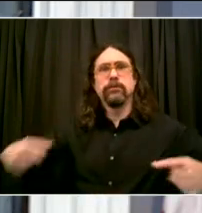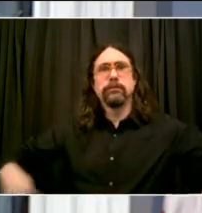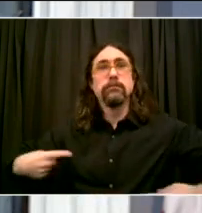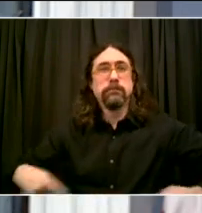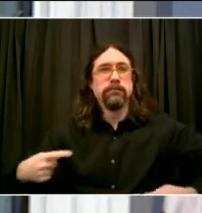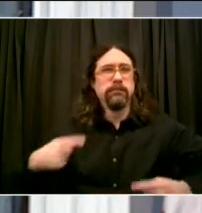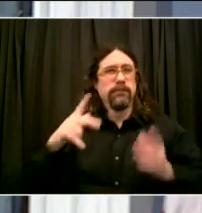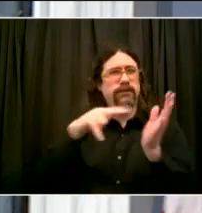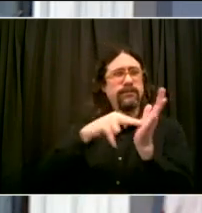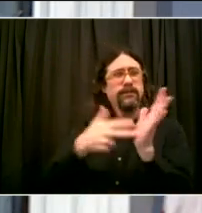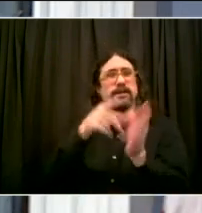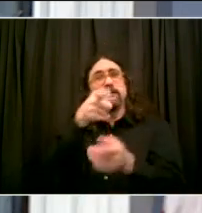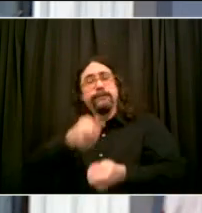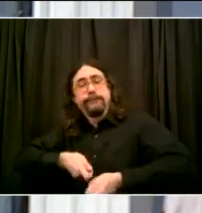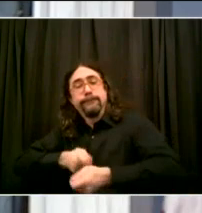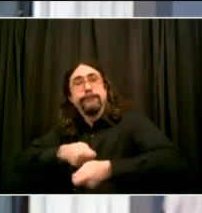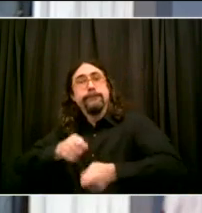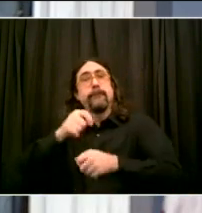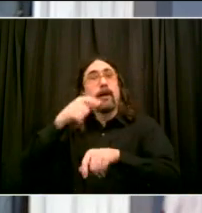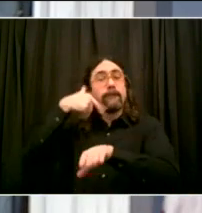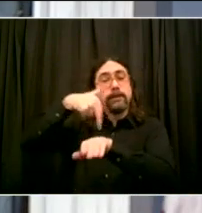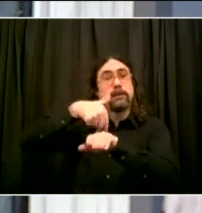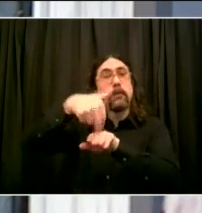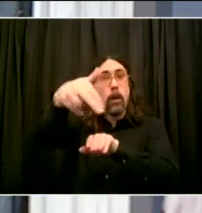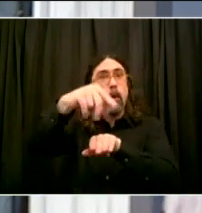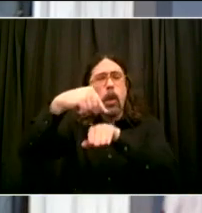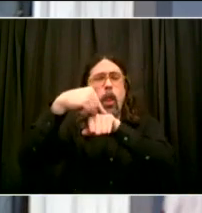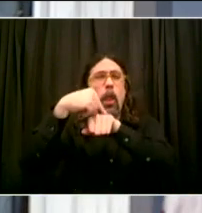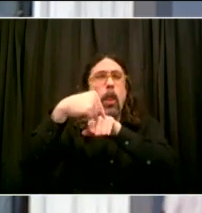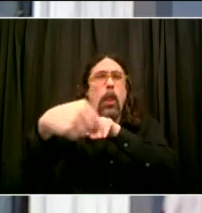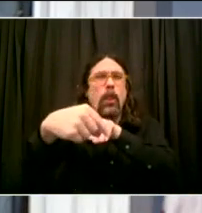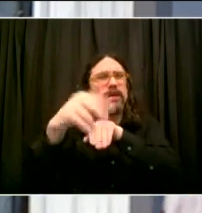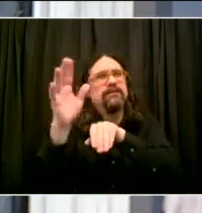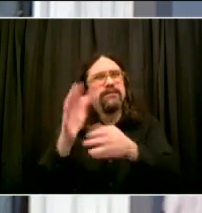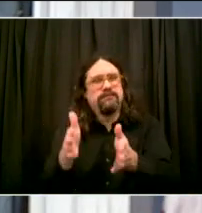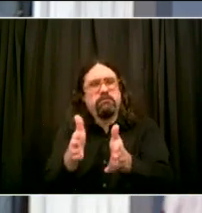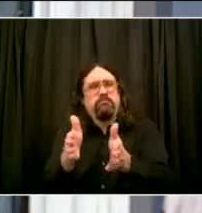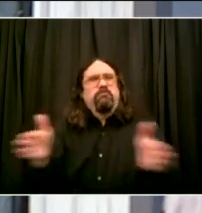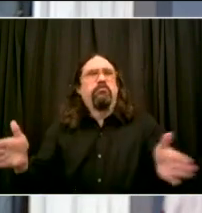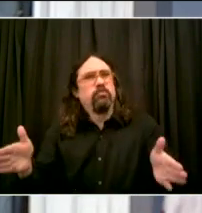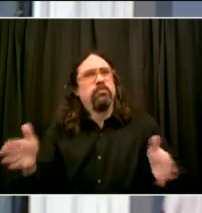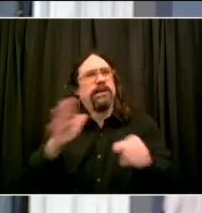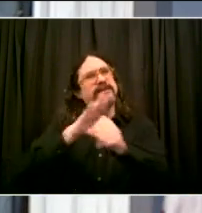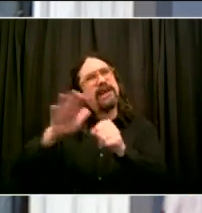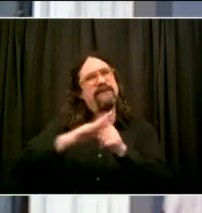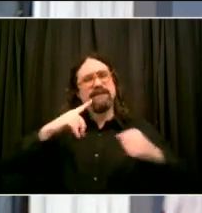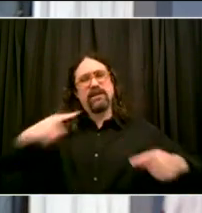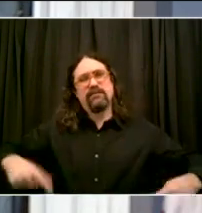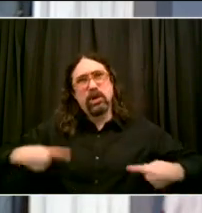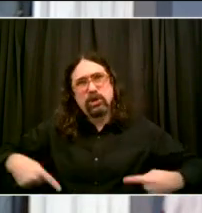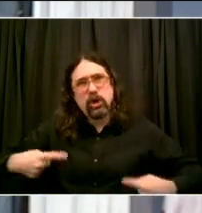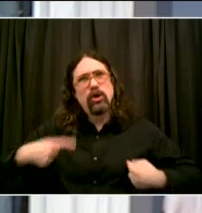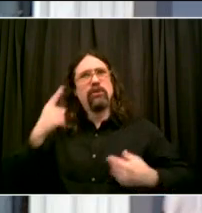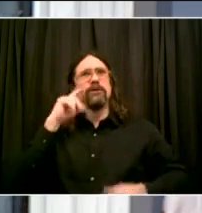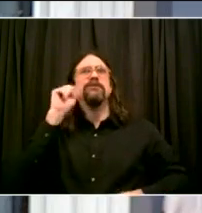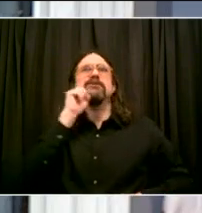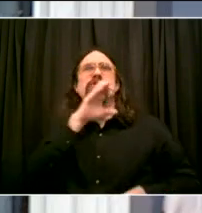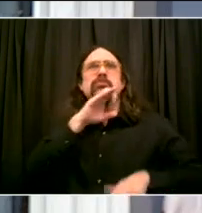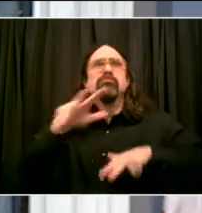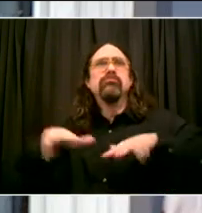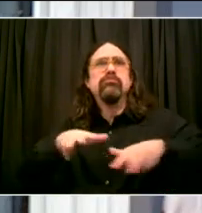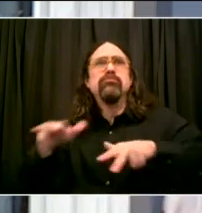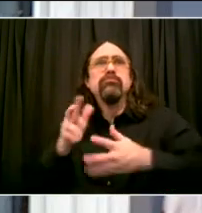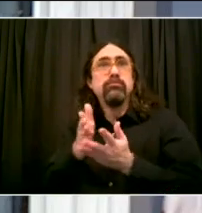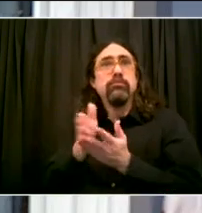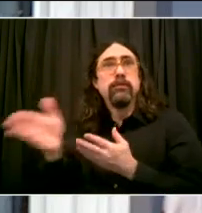snow, okay? Because we have a lot of the curb lines that also do abut some of the bike lanes that we have. So if you could try to not pile that snow that you're shoveling